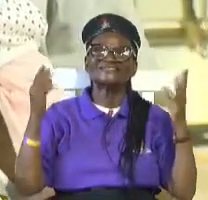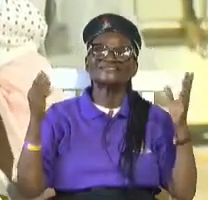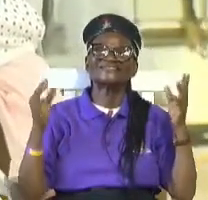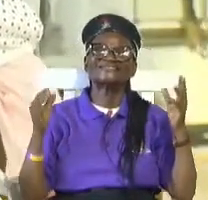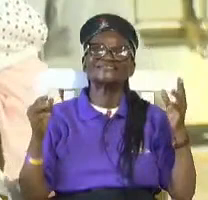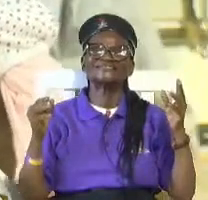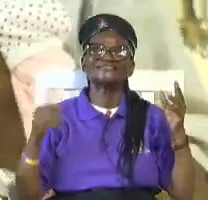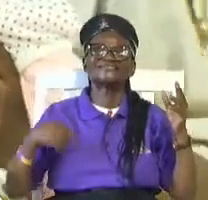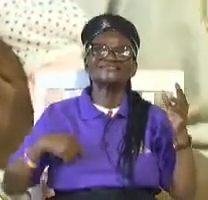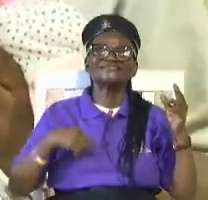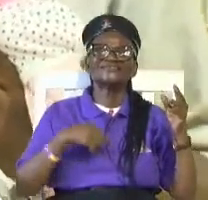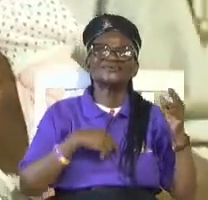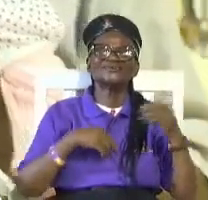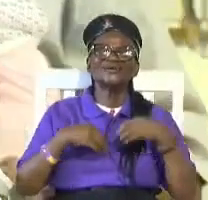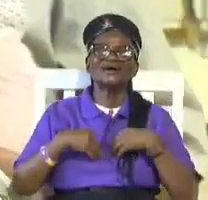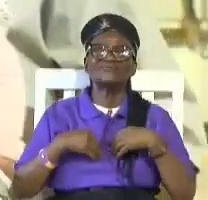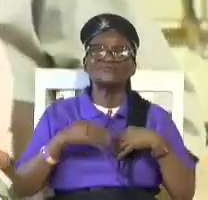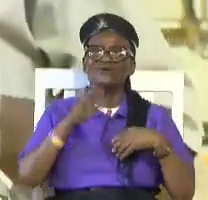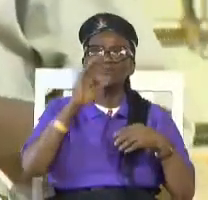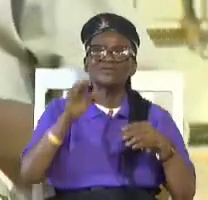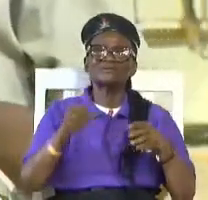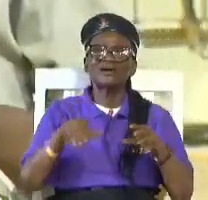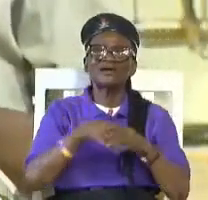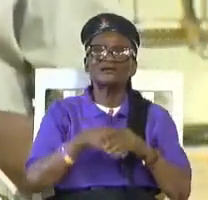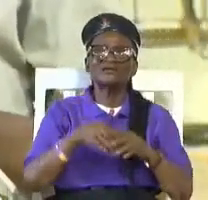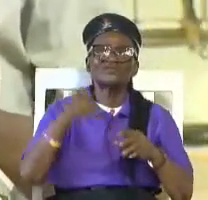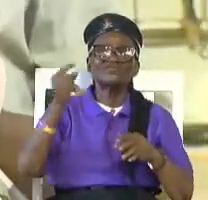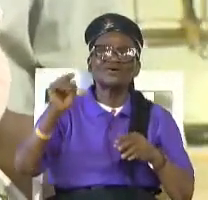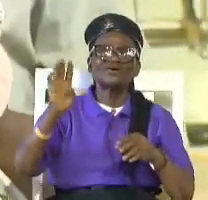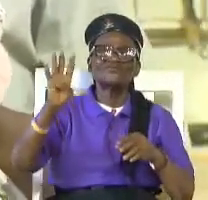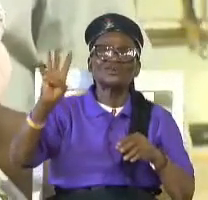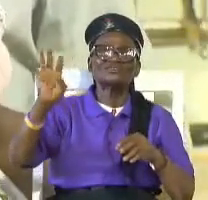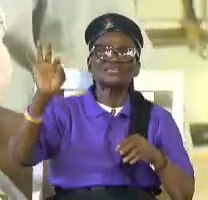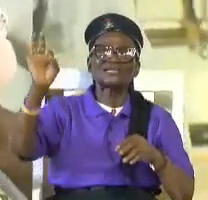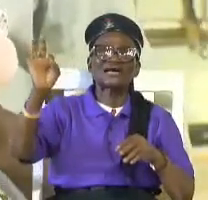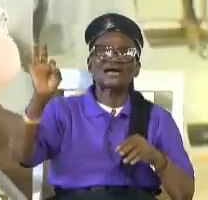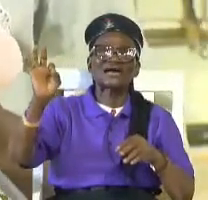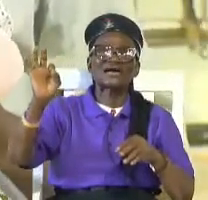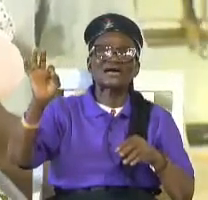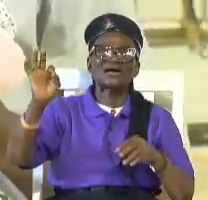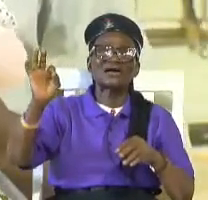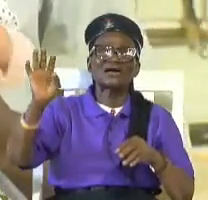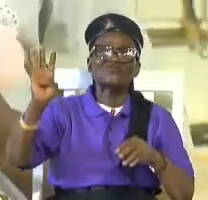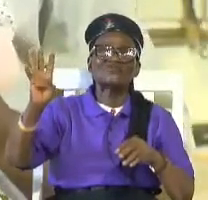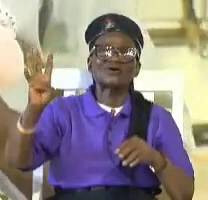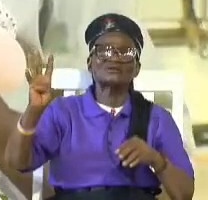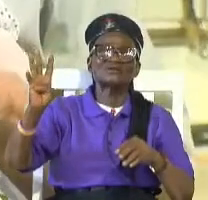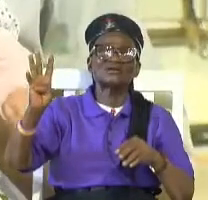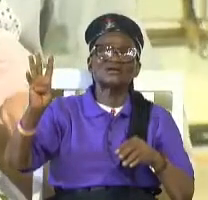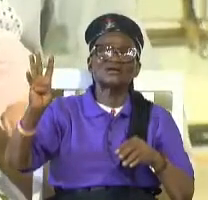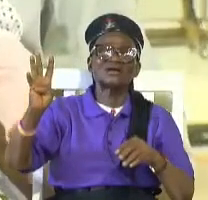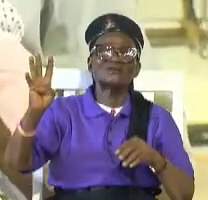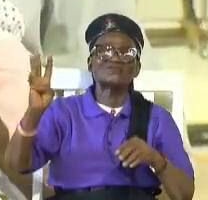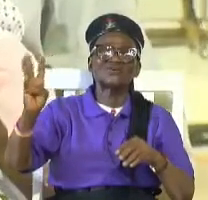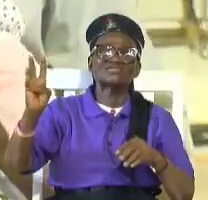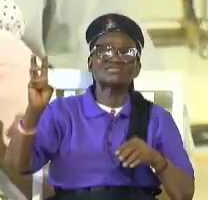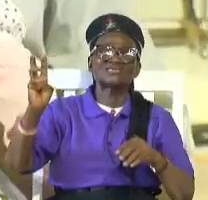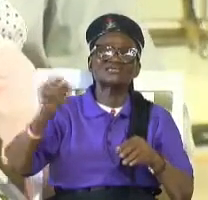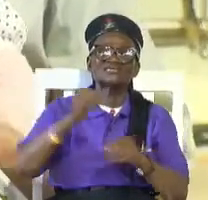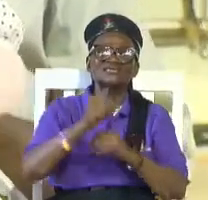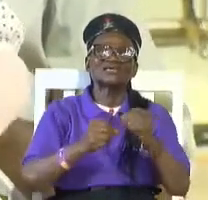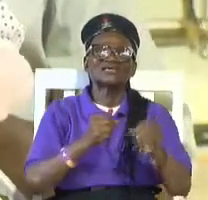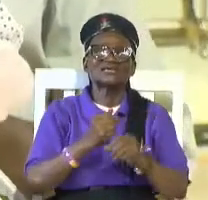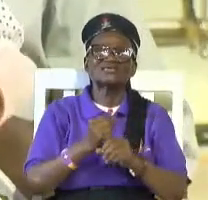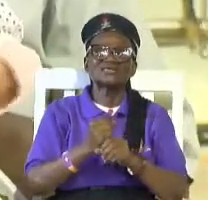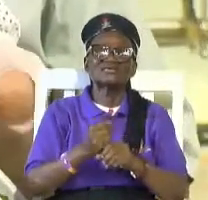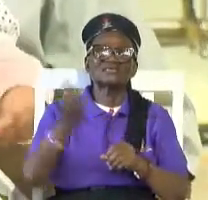We've been married for 29 years. For 26 years, sorry. We've been married for 26 years.